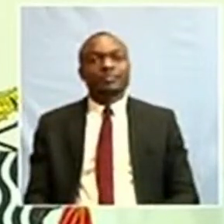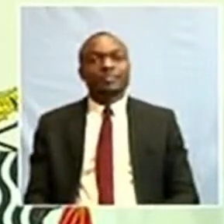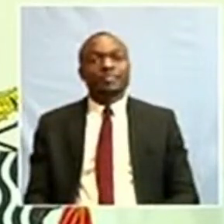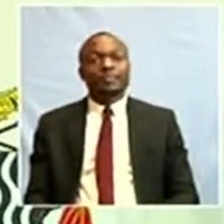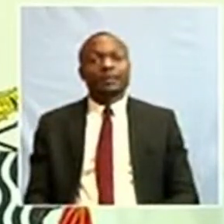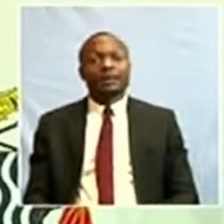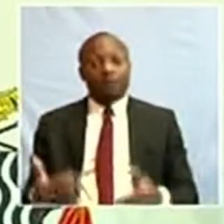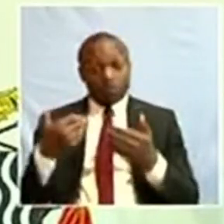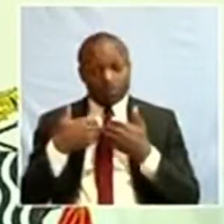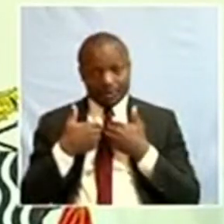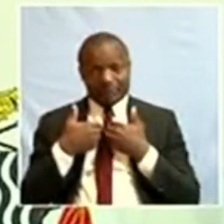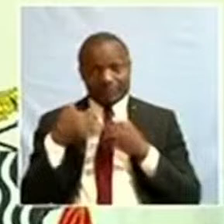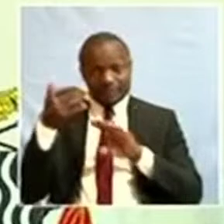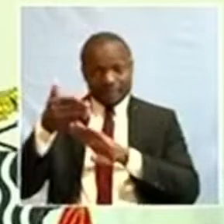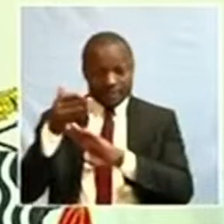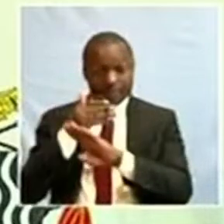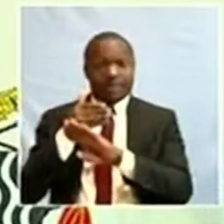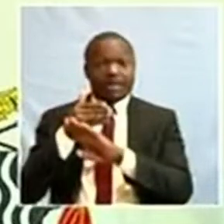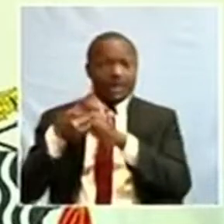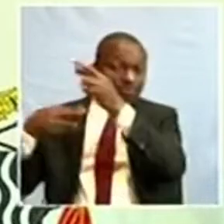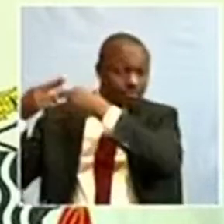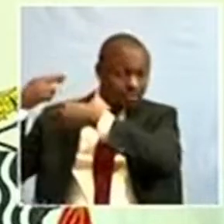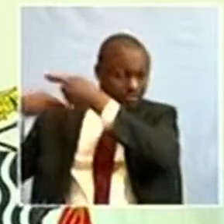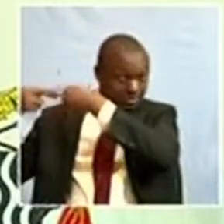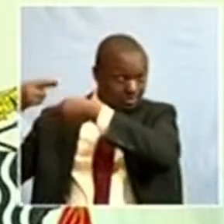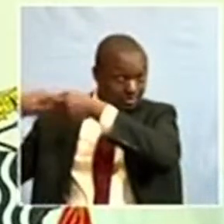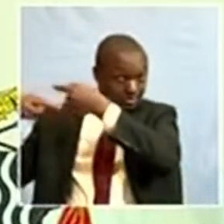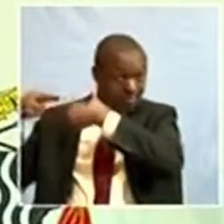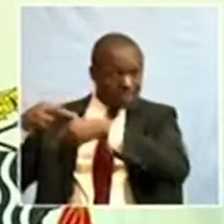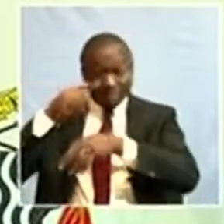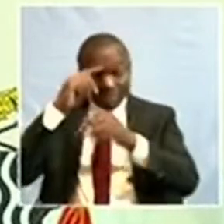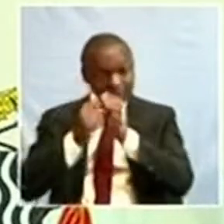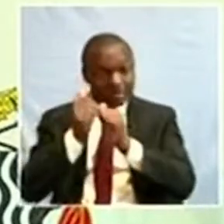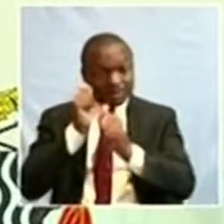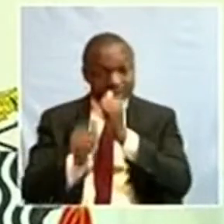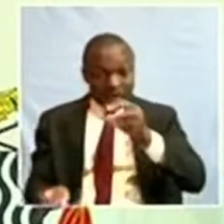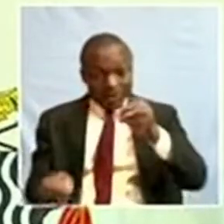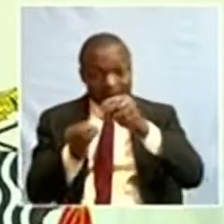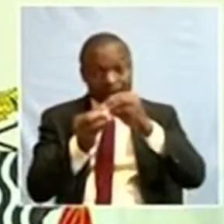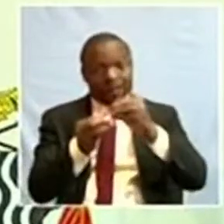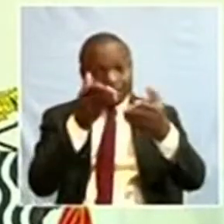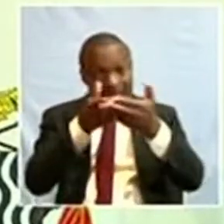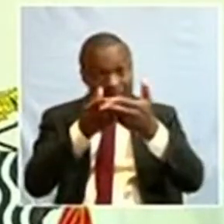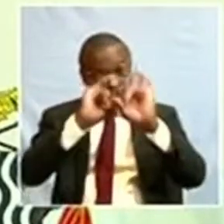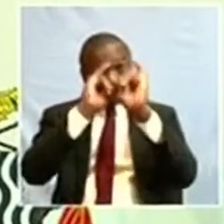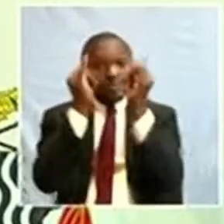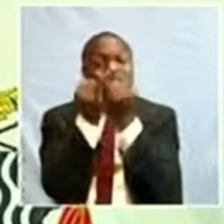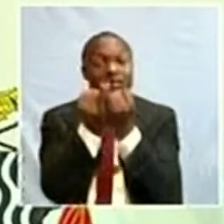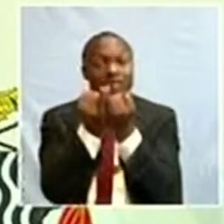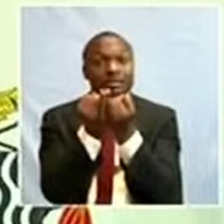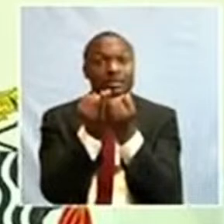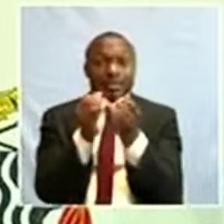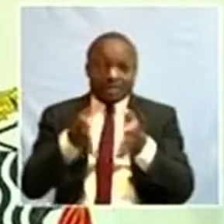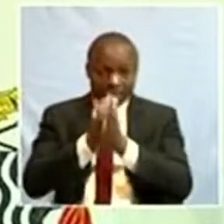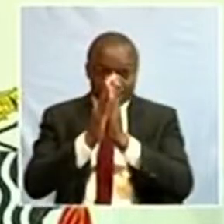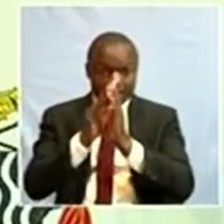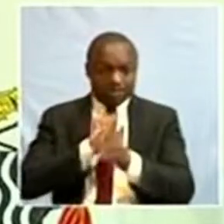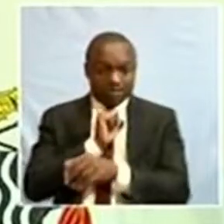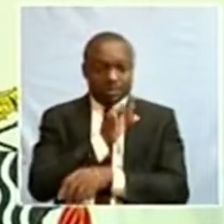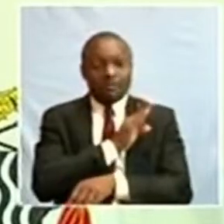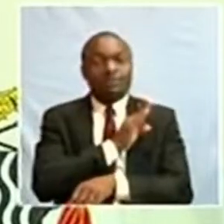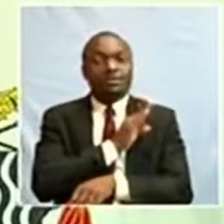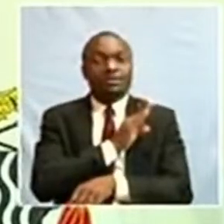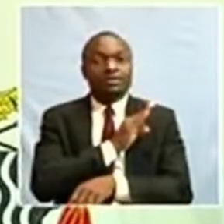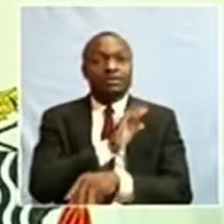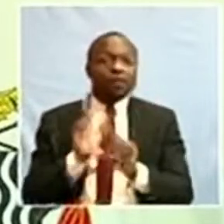peer reviews as well as a QA function. Because we are affiliated to these institutions, they do ask from staff from our units